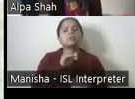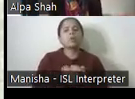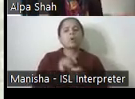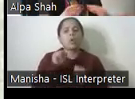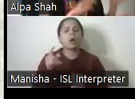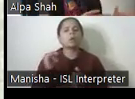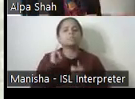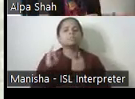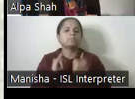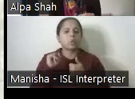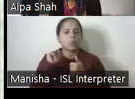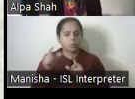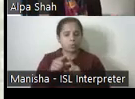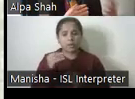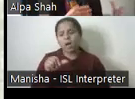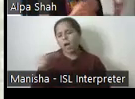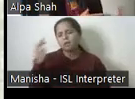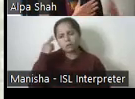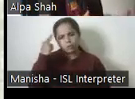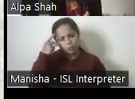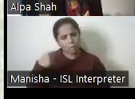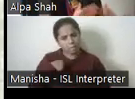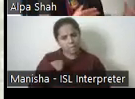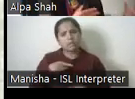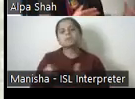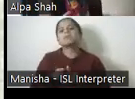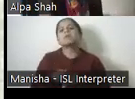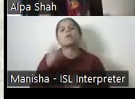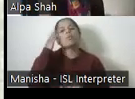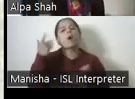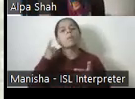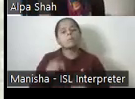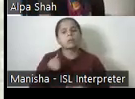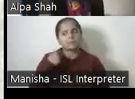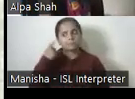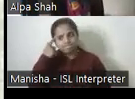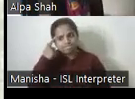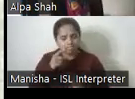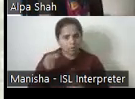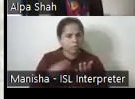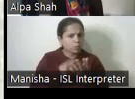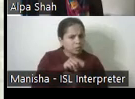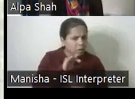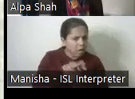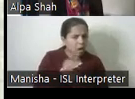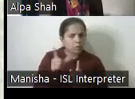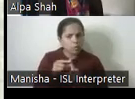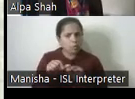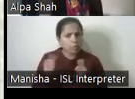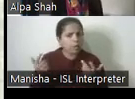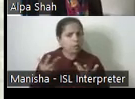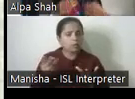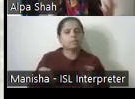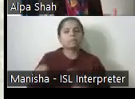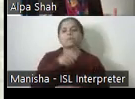critique. But for another reason, for me, there's another reason why we have to be skeptical of what reservations have done. That this